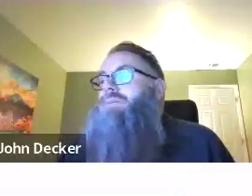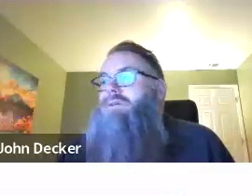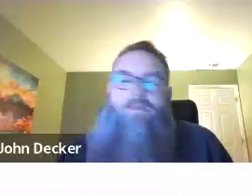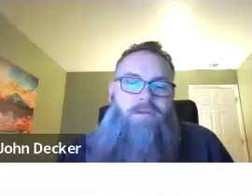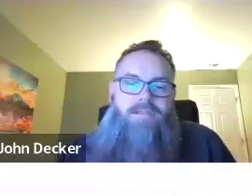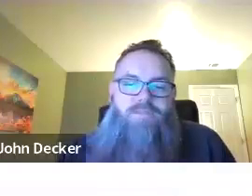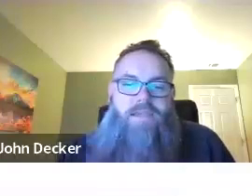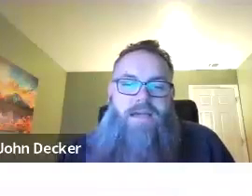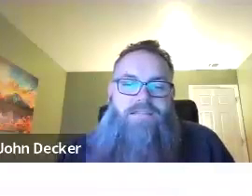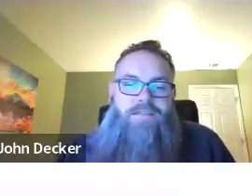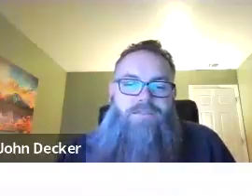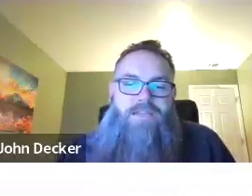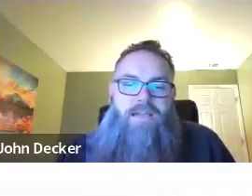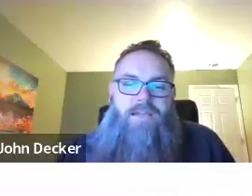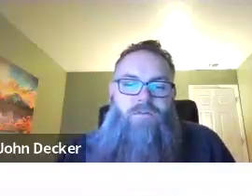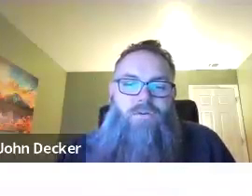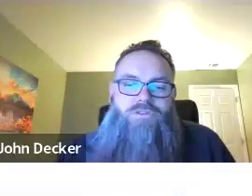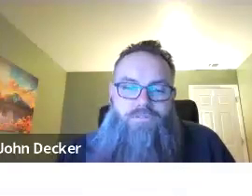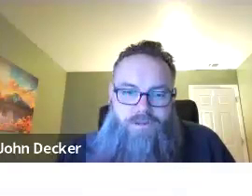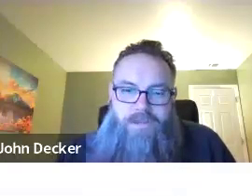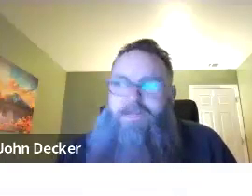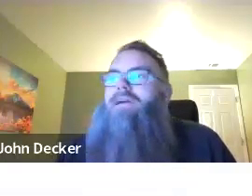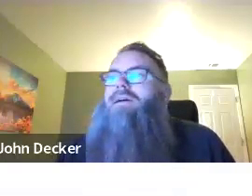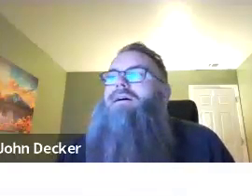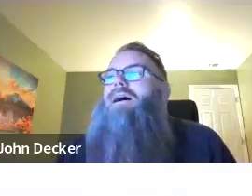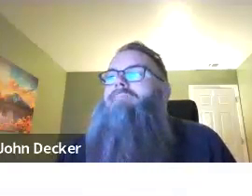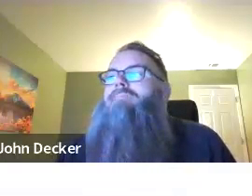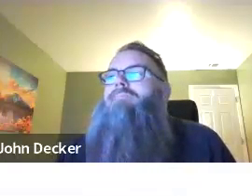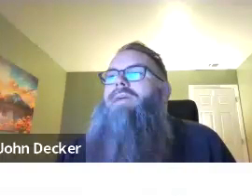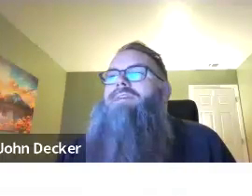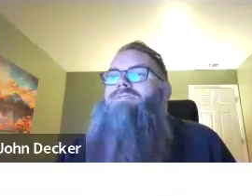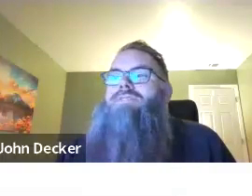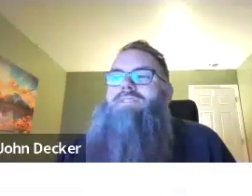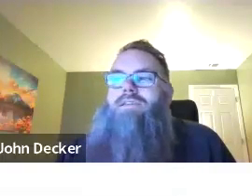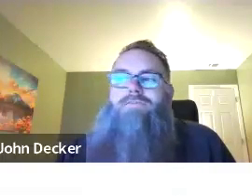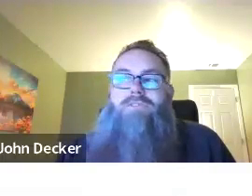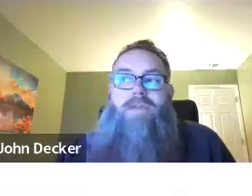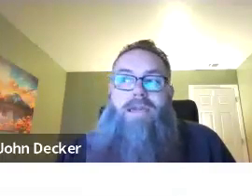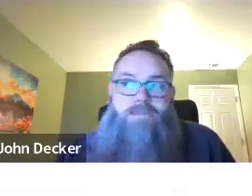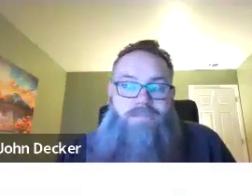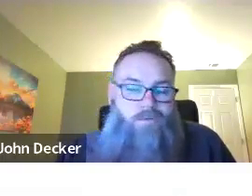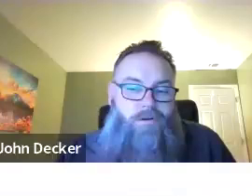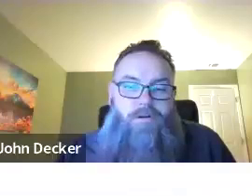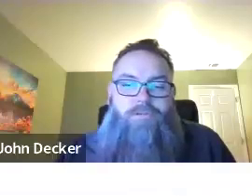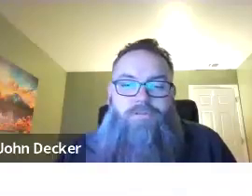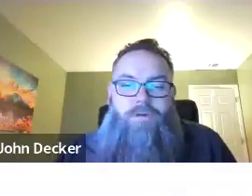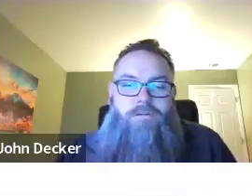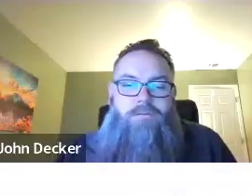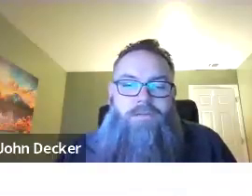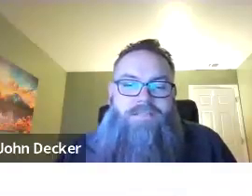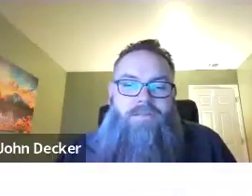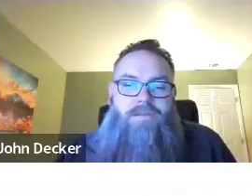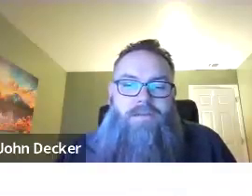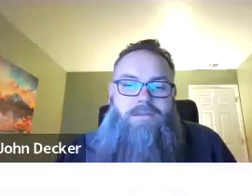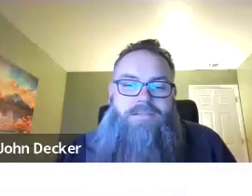of September is when he has to either sign it or to veto it. It has received unanimous support all throughout